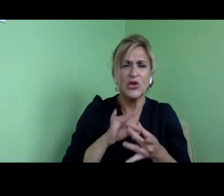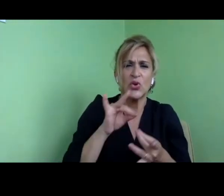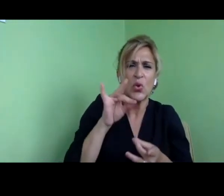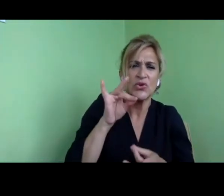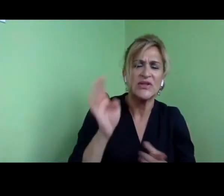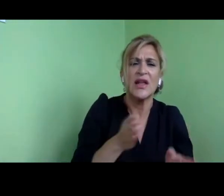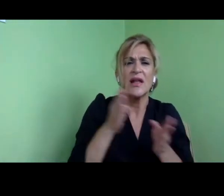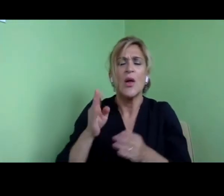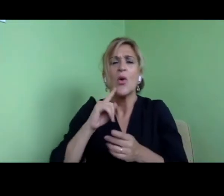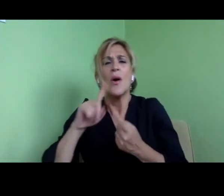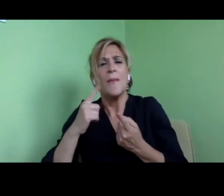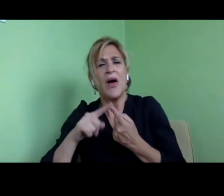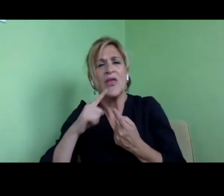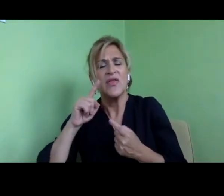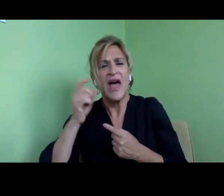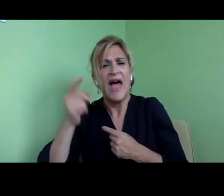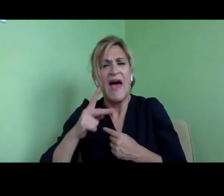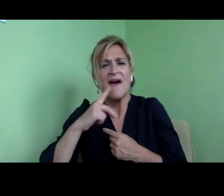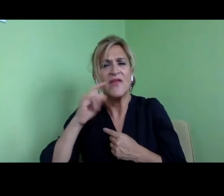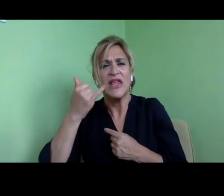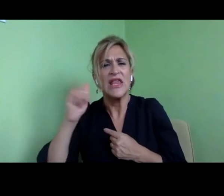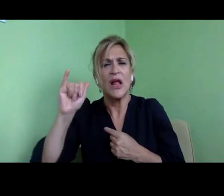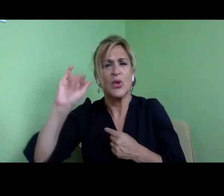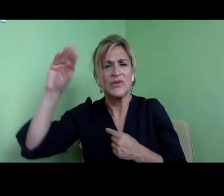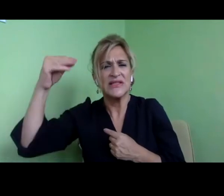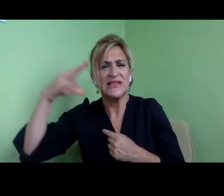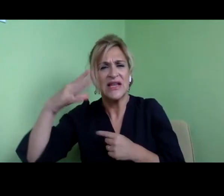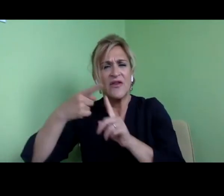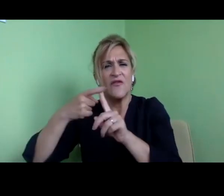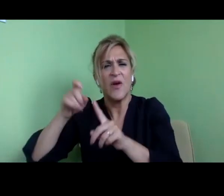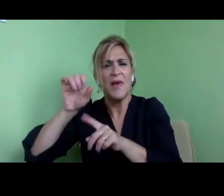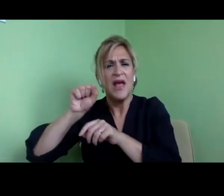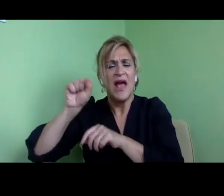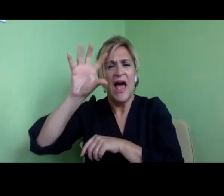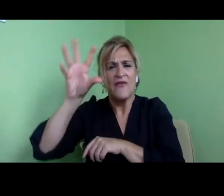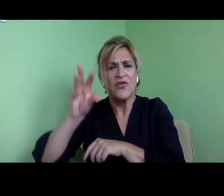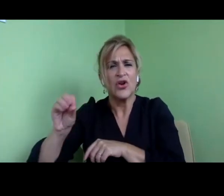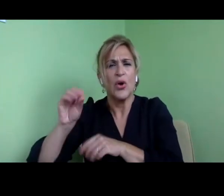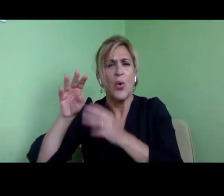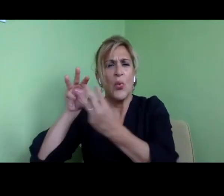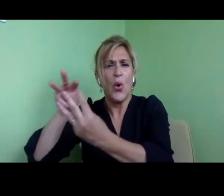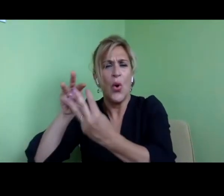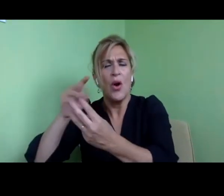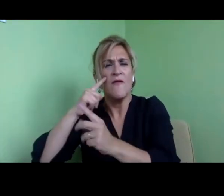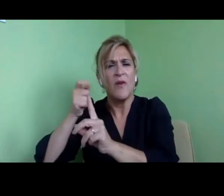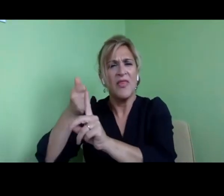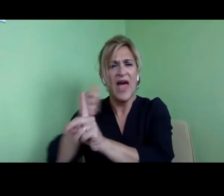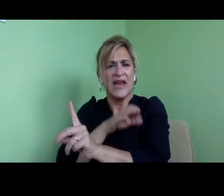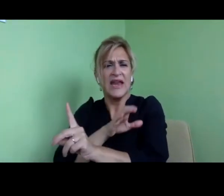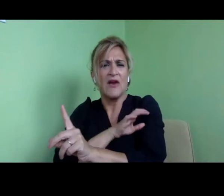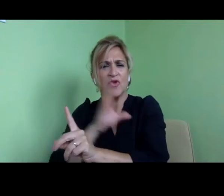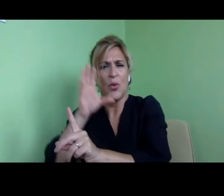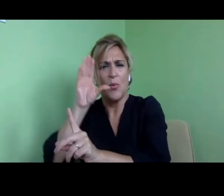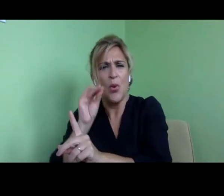Sun about the Nigerian-Biaspran War, a beloved boy character whom we believed in, is so corrupted and